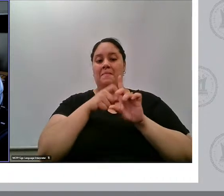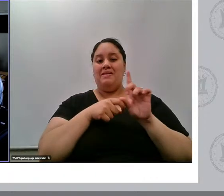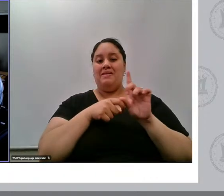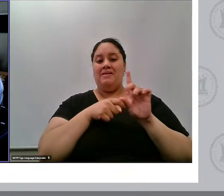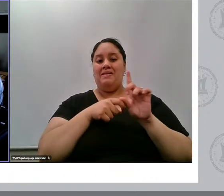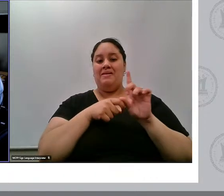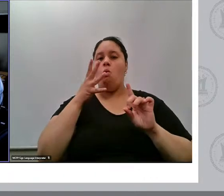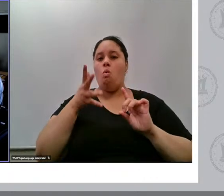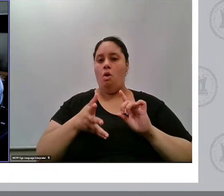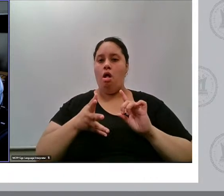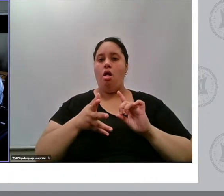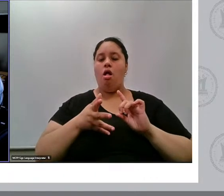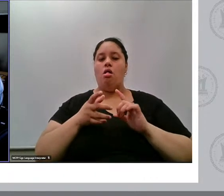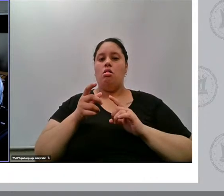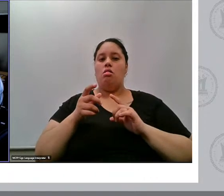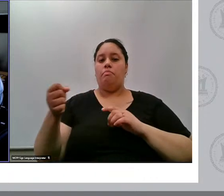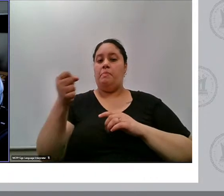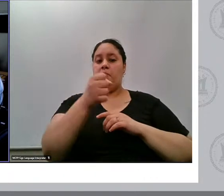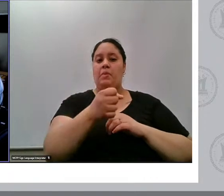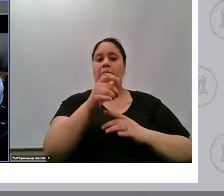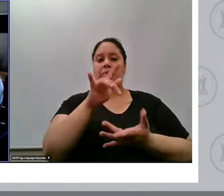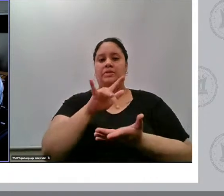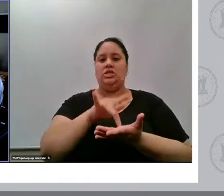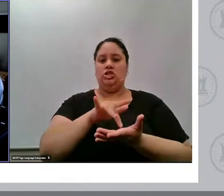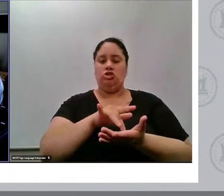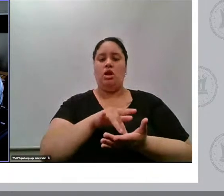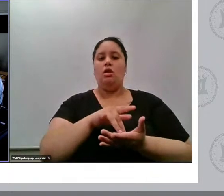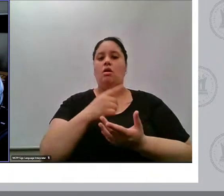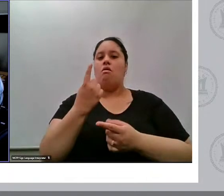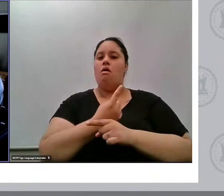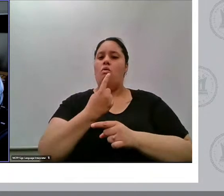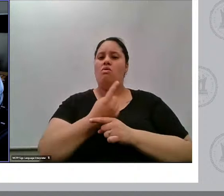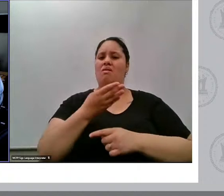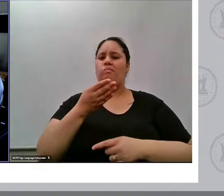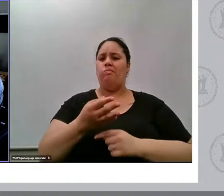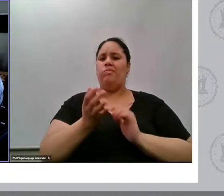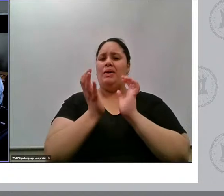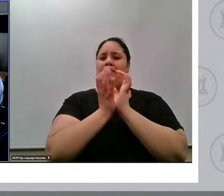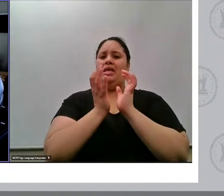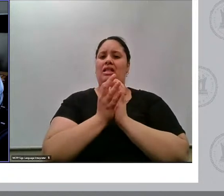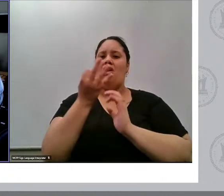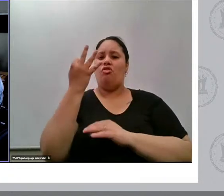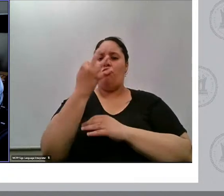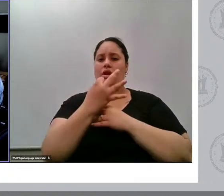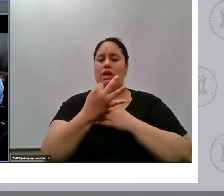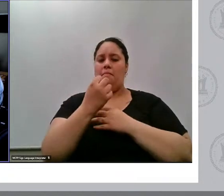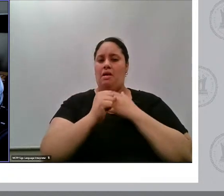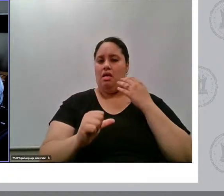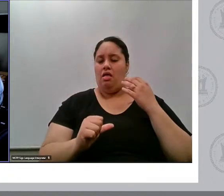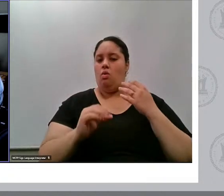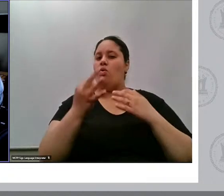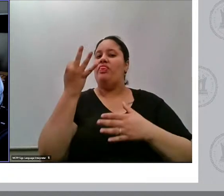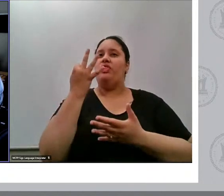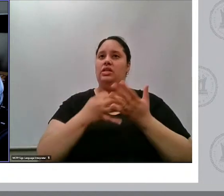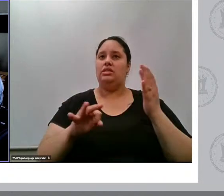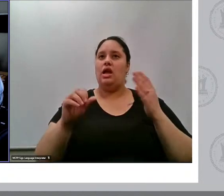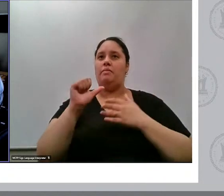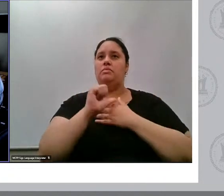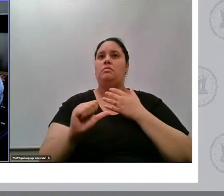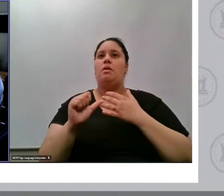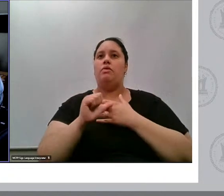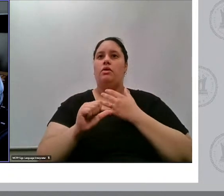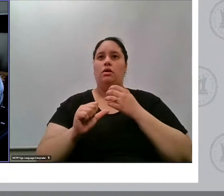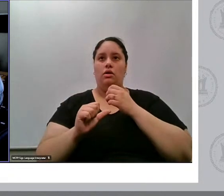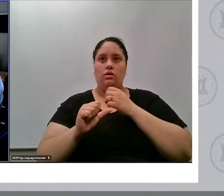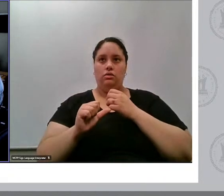to be filling this position will only be here, like attend the meetings like 3 months, 3 times a month. So